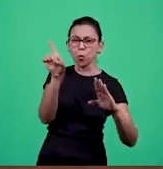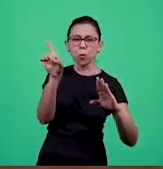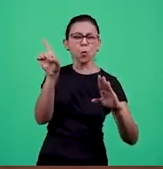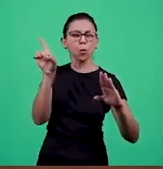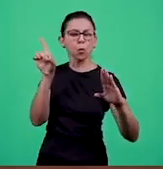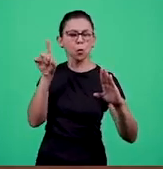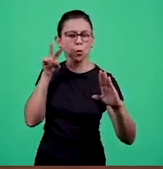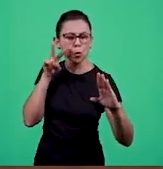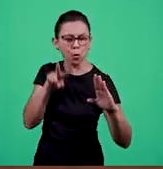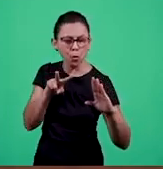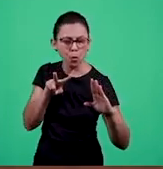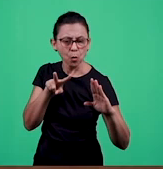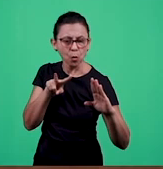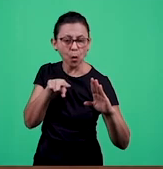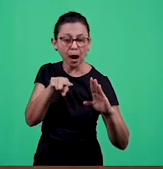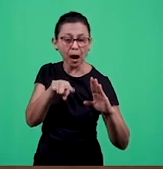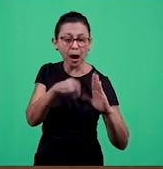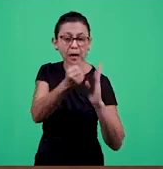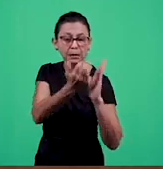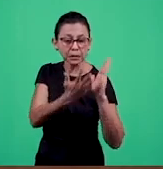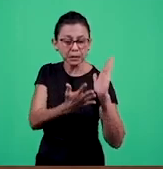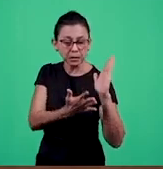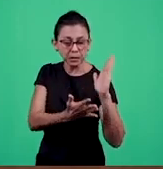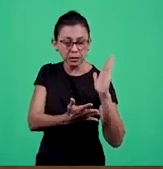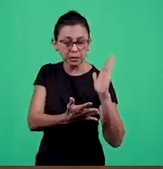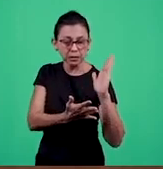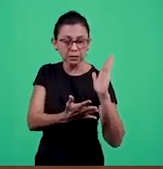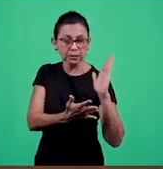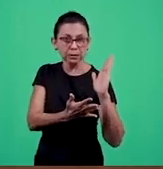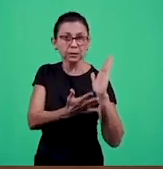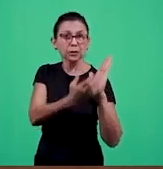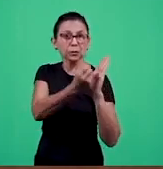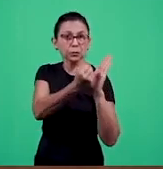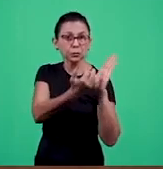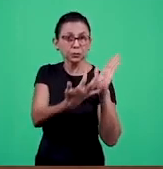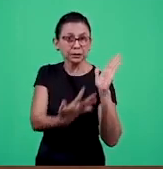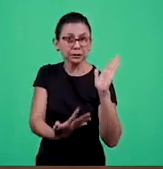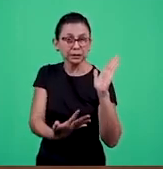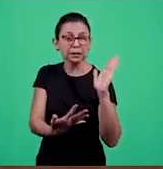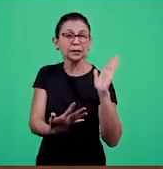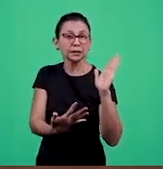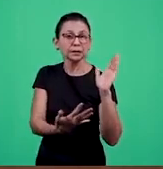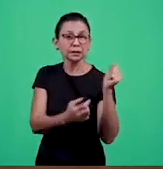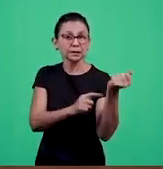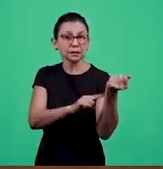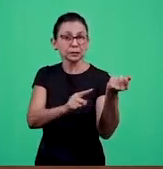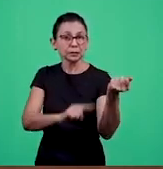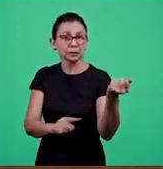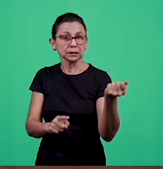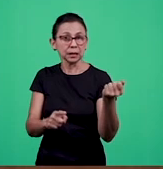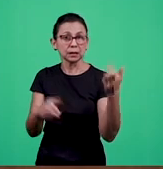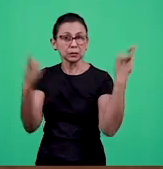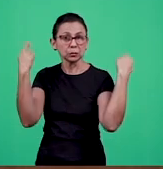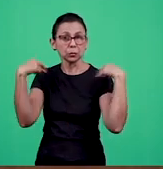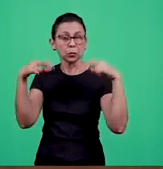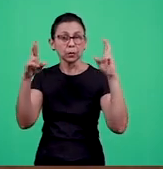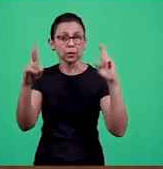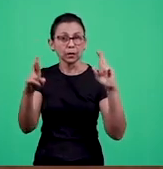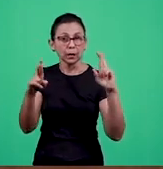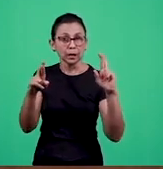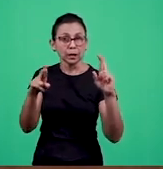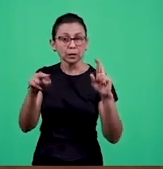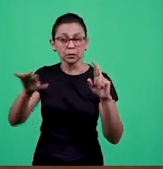firstborn, which was the first son of that home. You know why? Because they had the blood of the lamb on